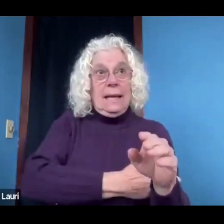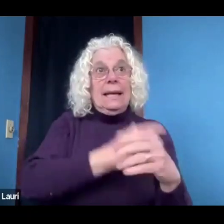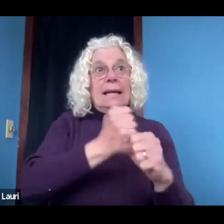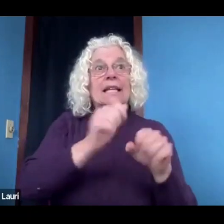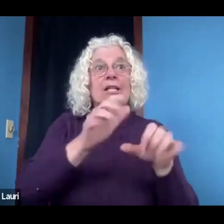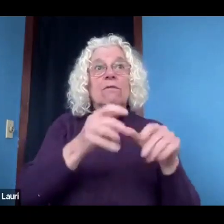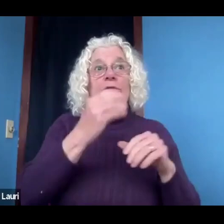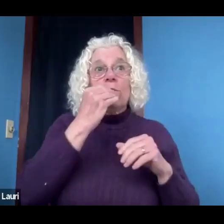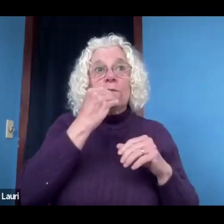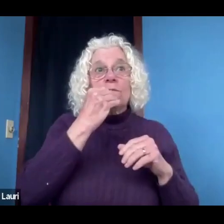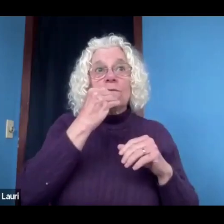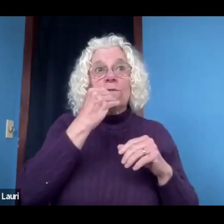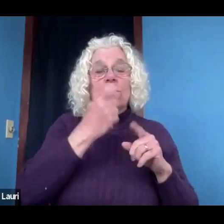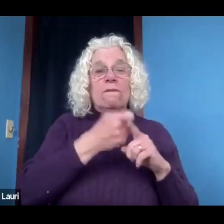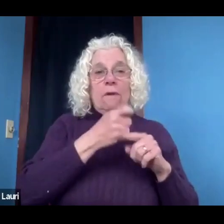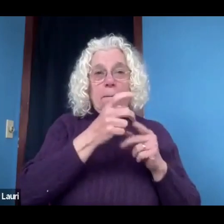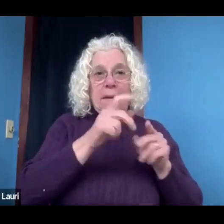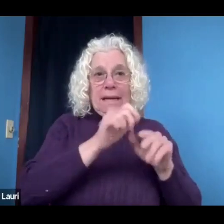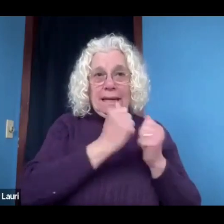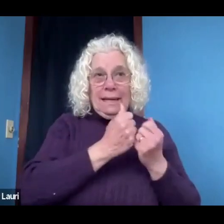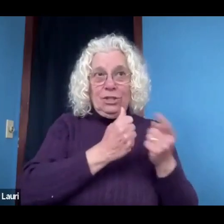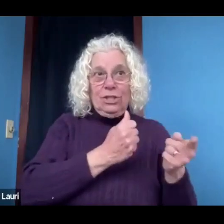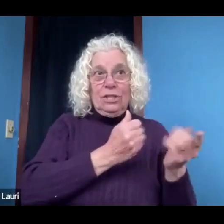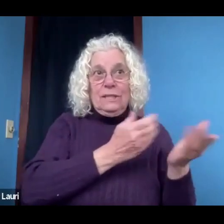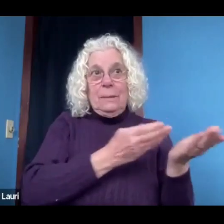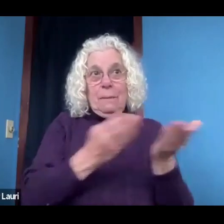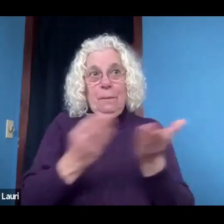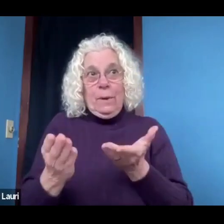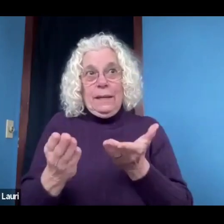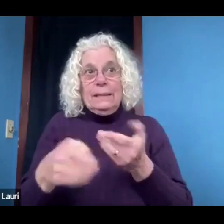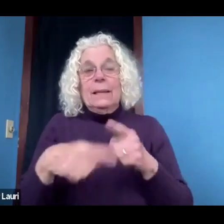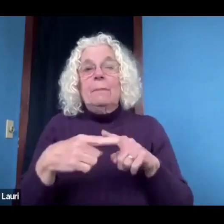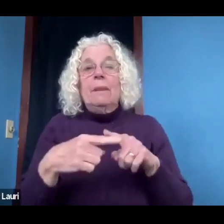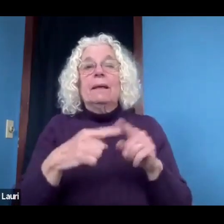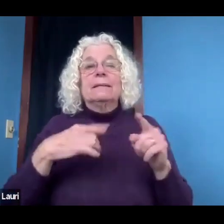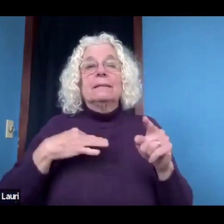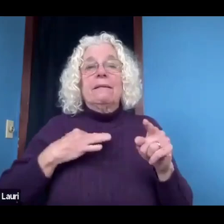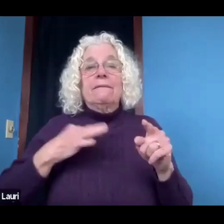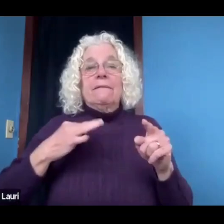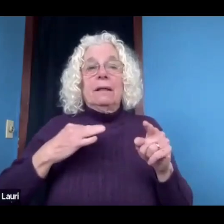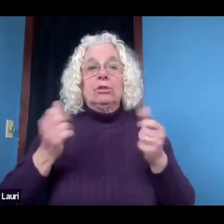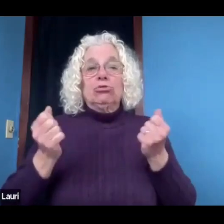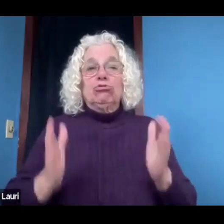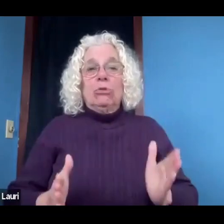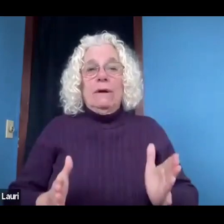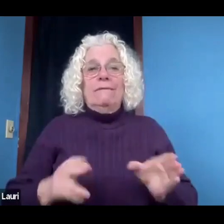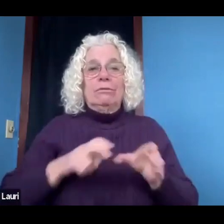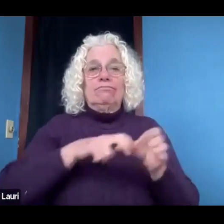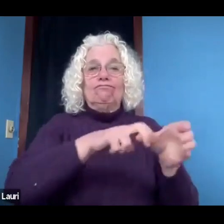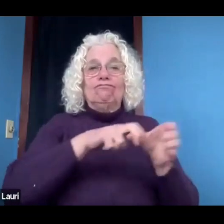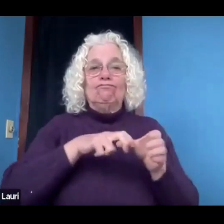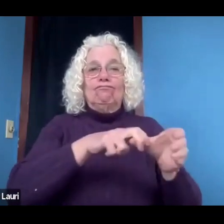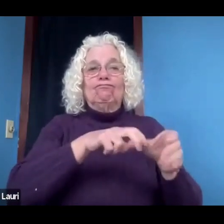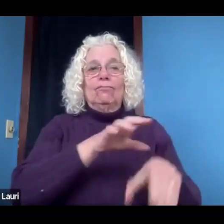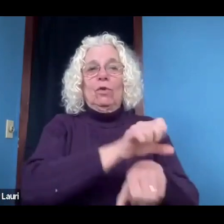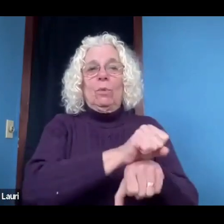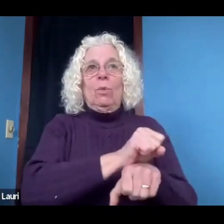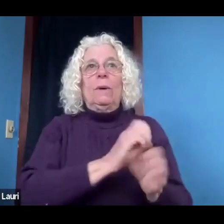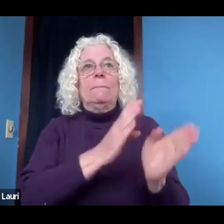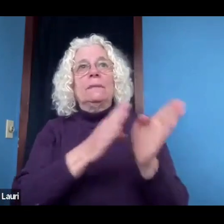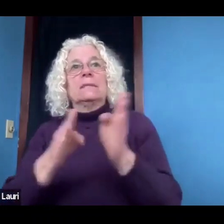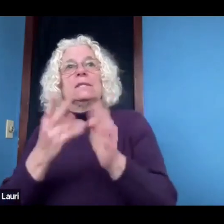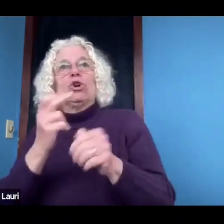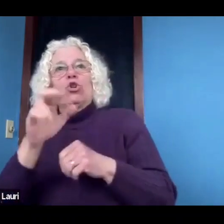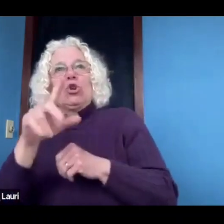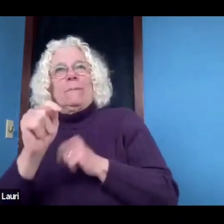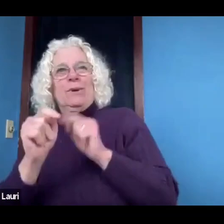for them at a local agency. They also get rides to their clinic appointments from a volunteer driver program. Herbert is a man in his late